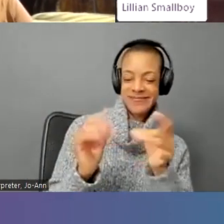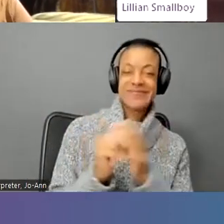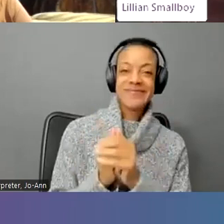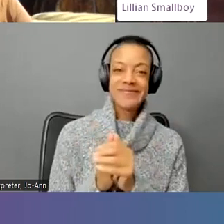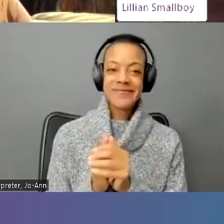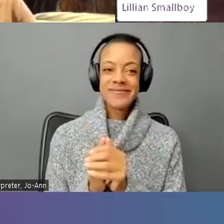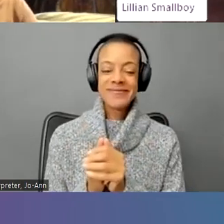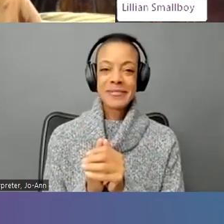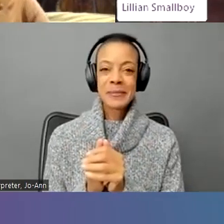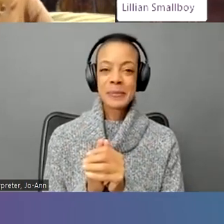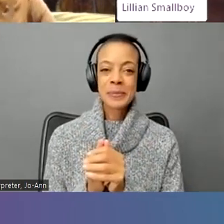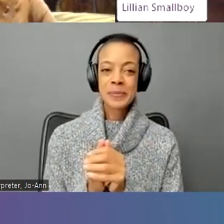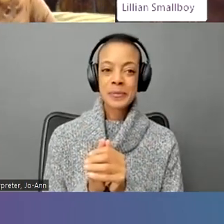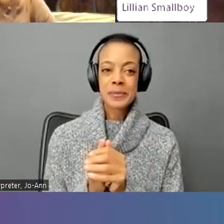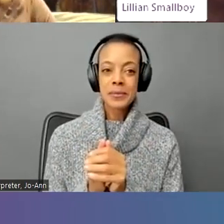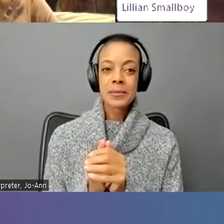shared,